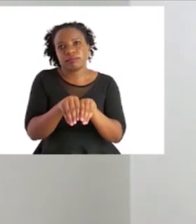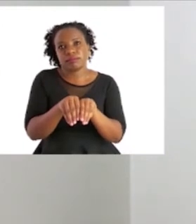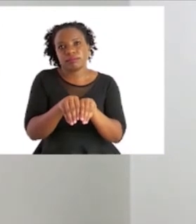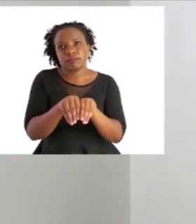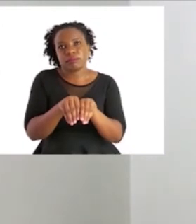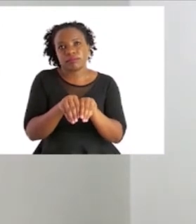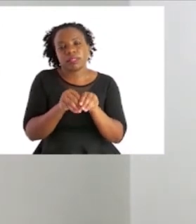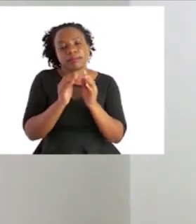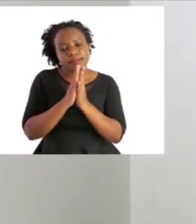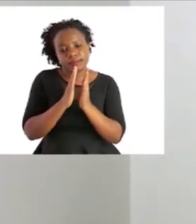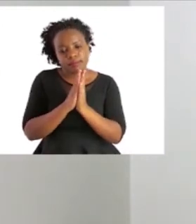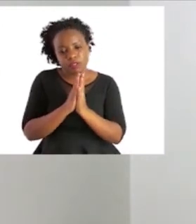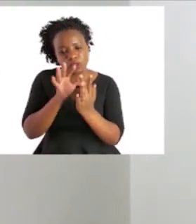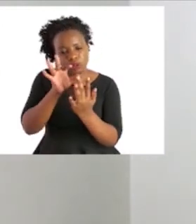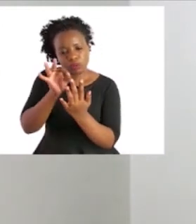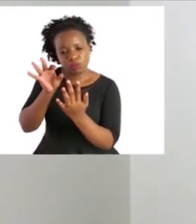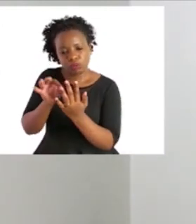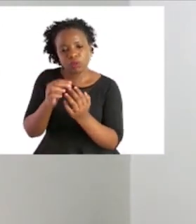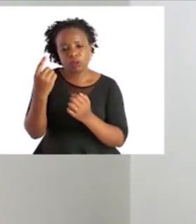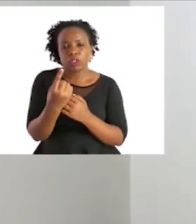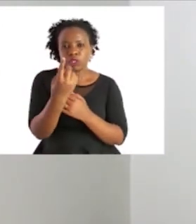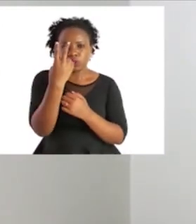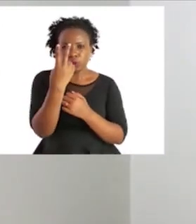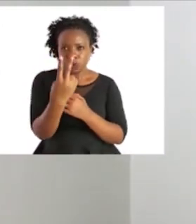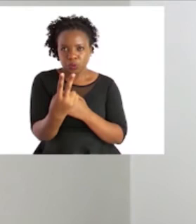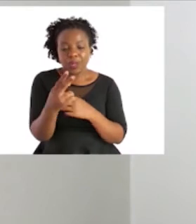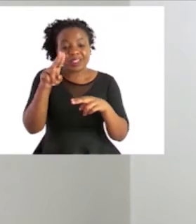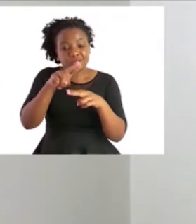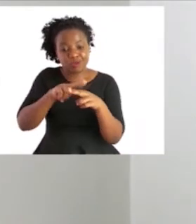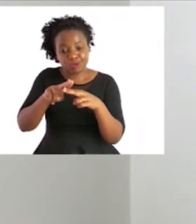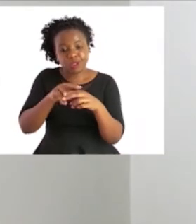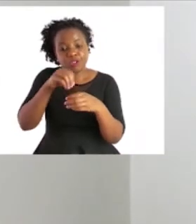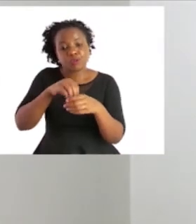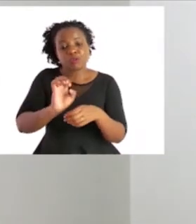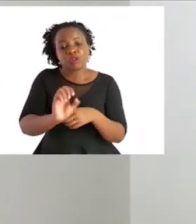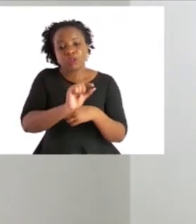You choose only two, and then you write sentences. But don't copy the one I have written.